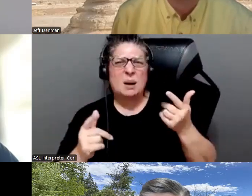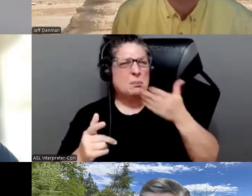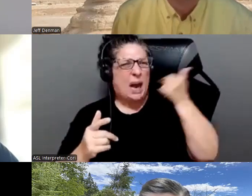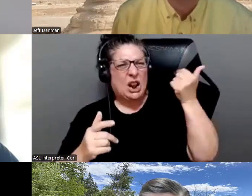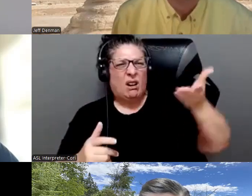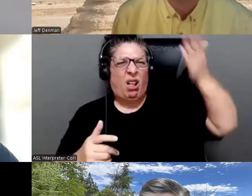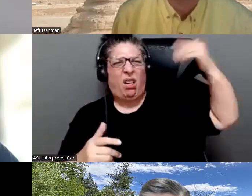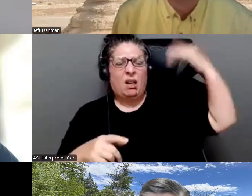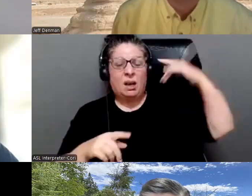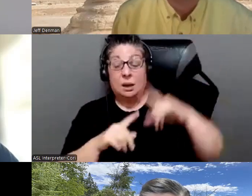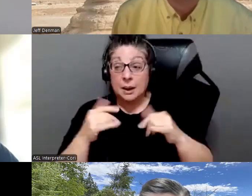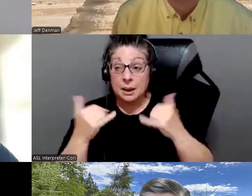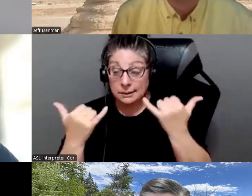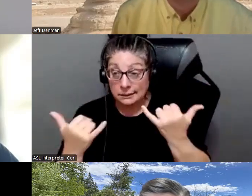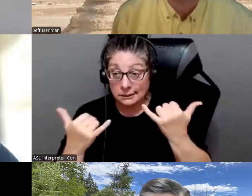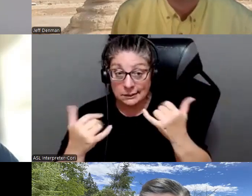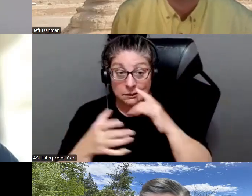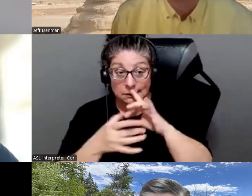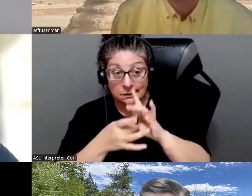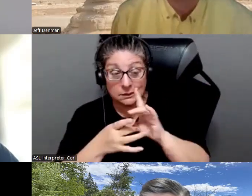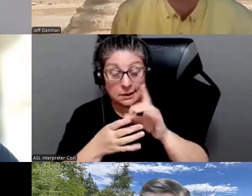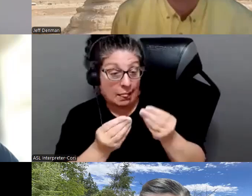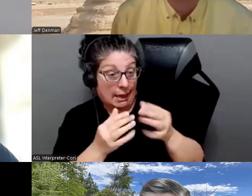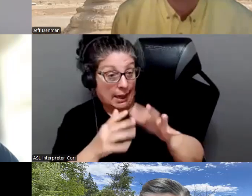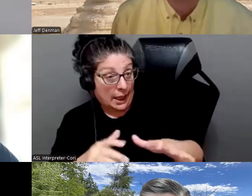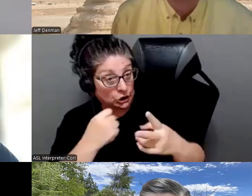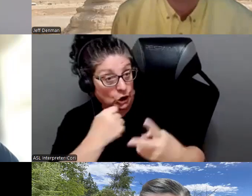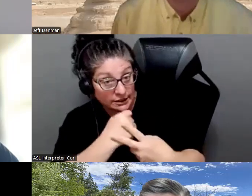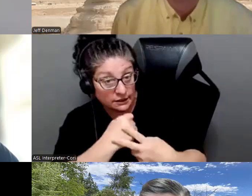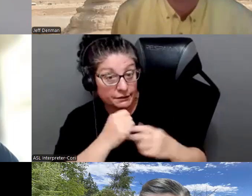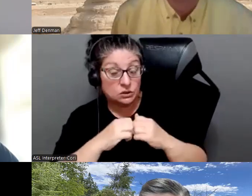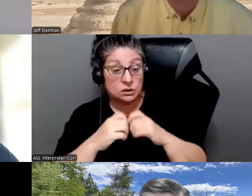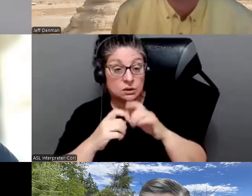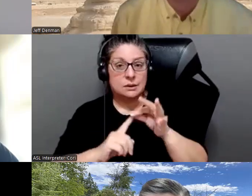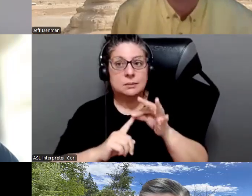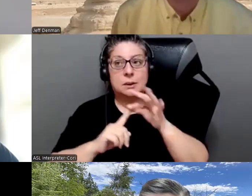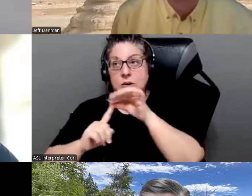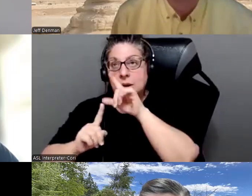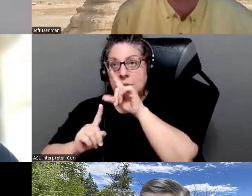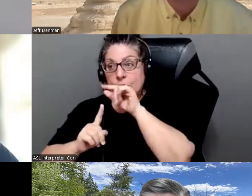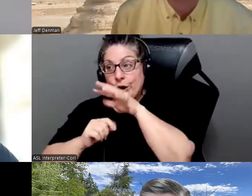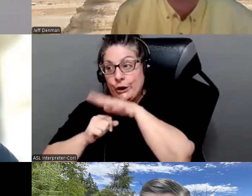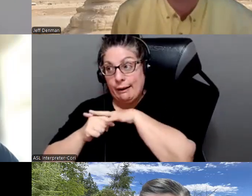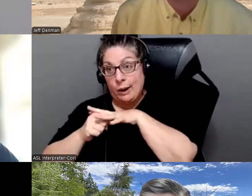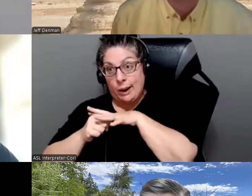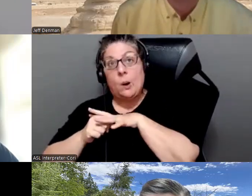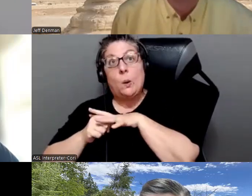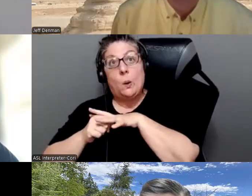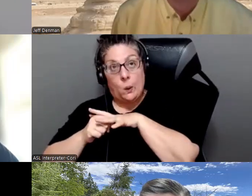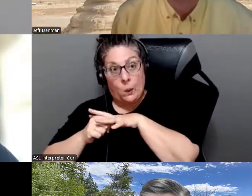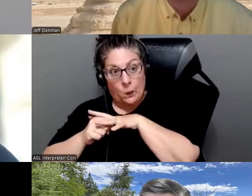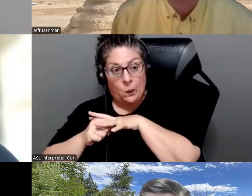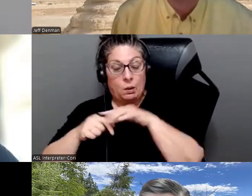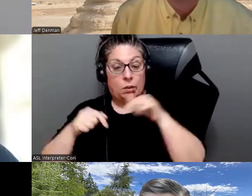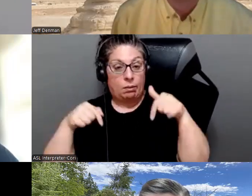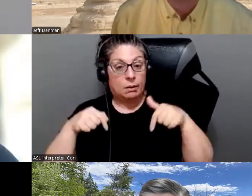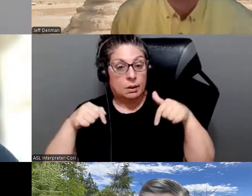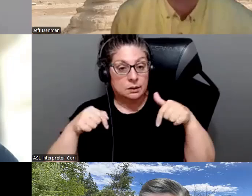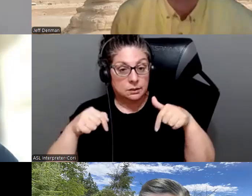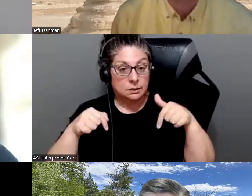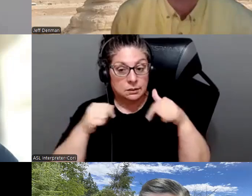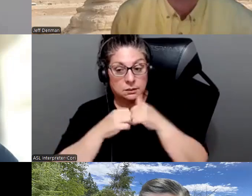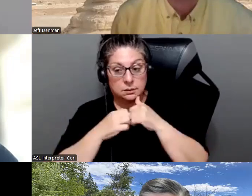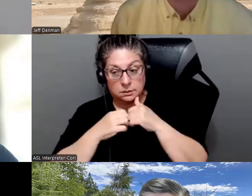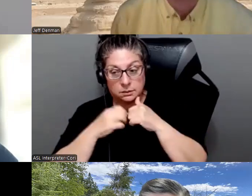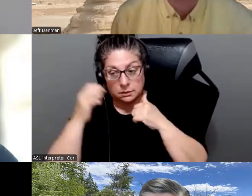But as far as in the land conservation, especially bird arena, I mean, this is